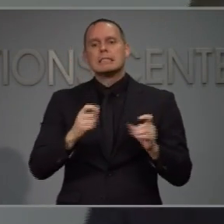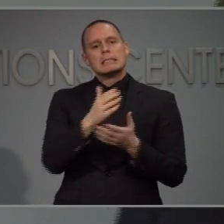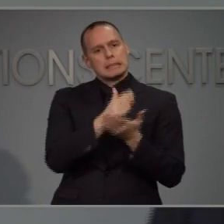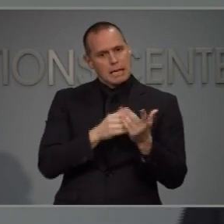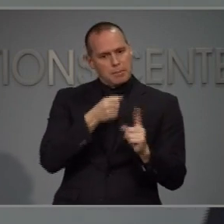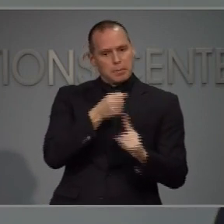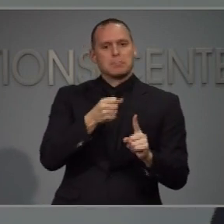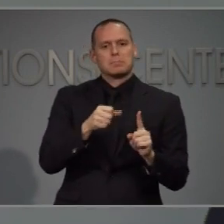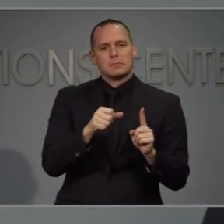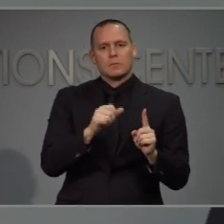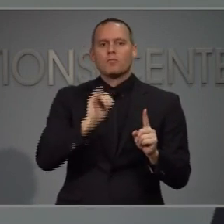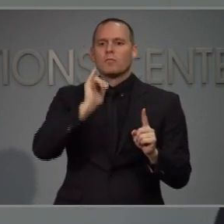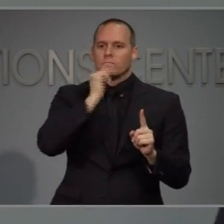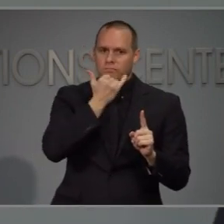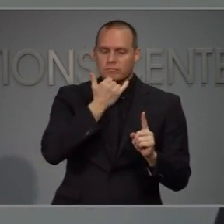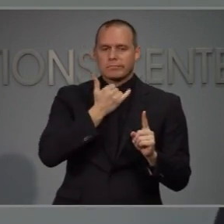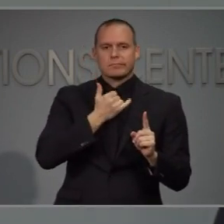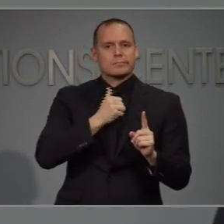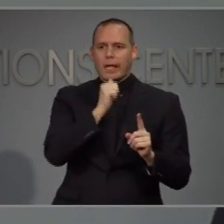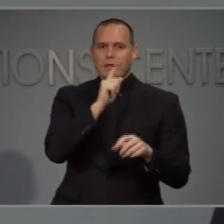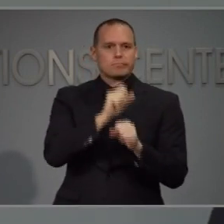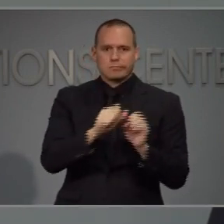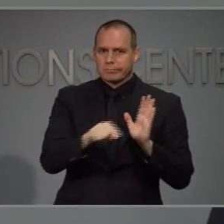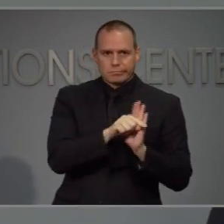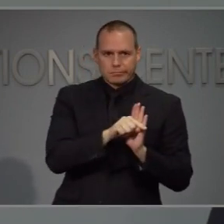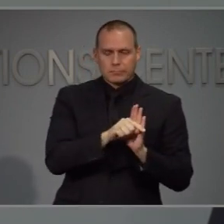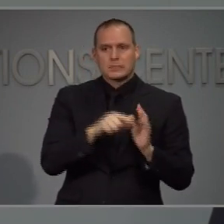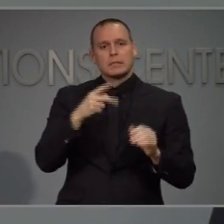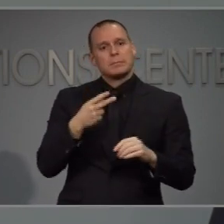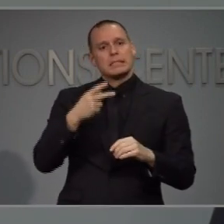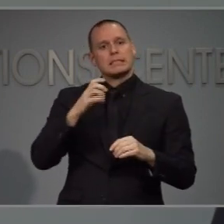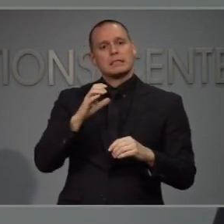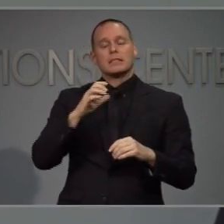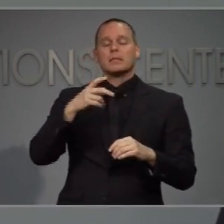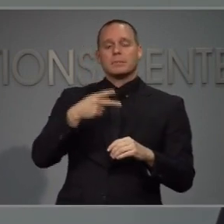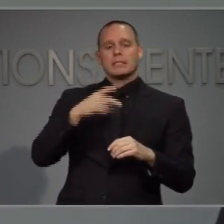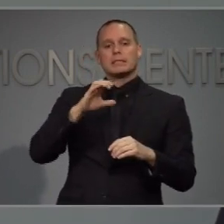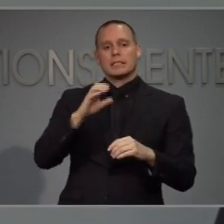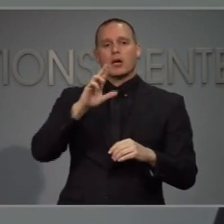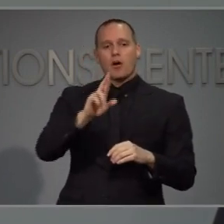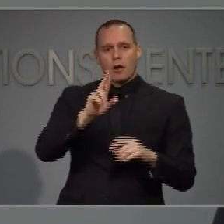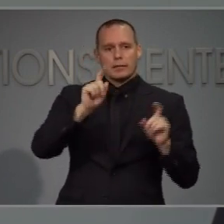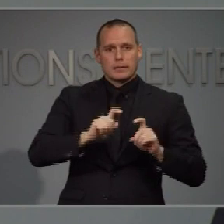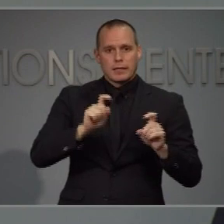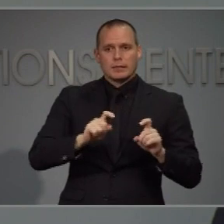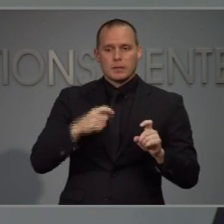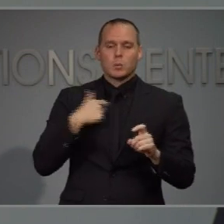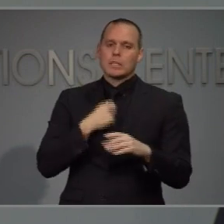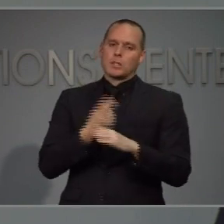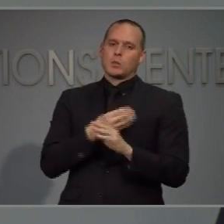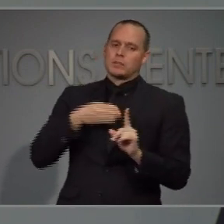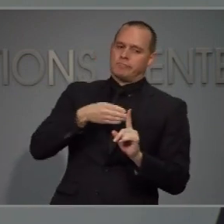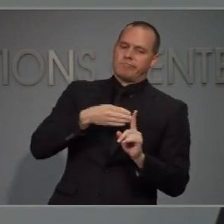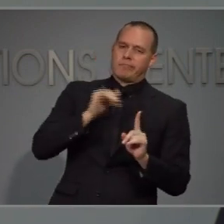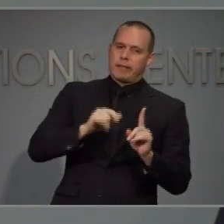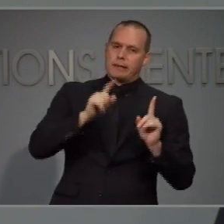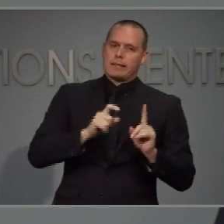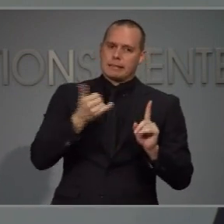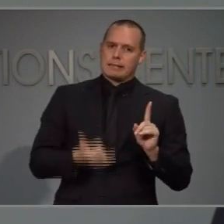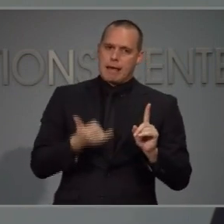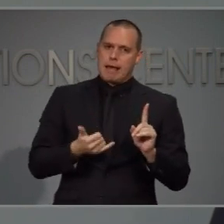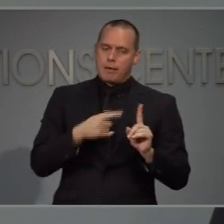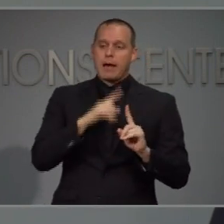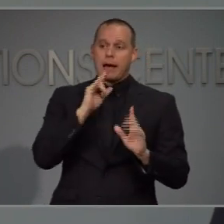negative rate. The PCR test, the one that identifies the virus that we largely use now,